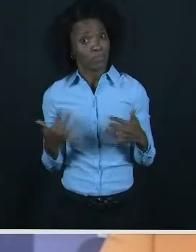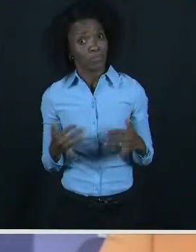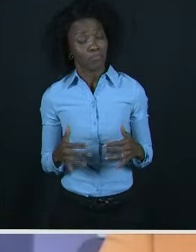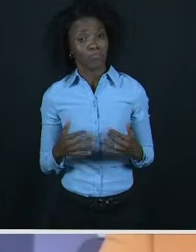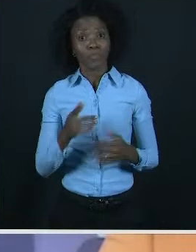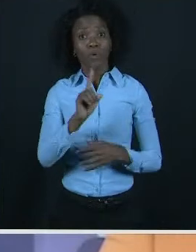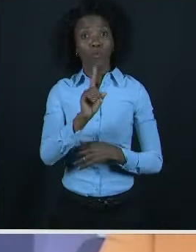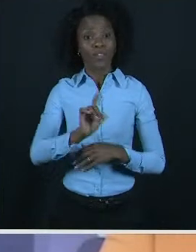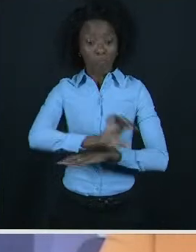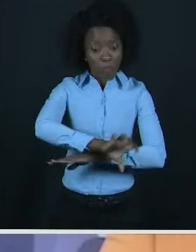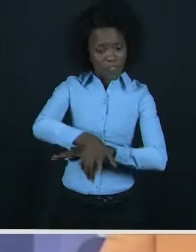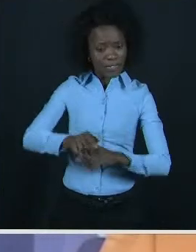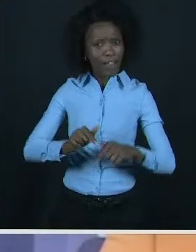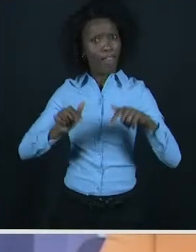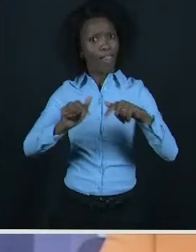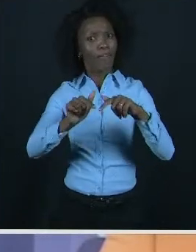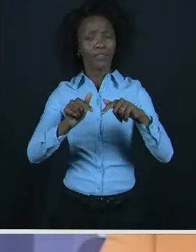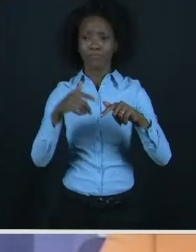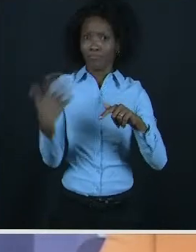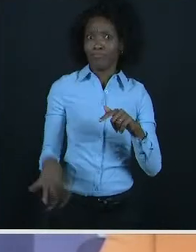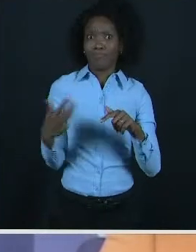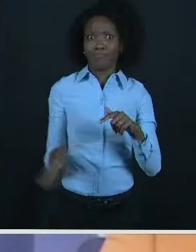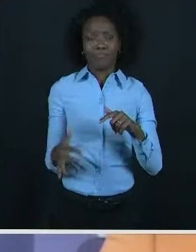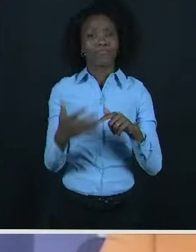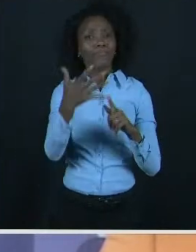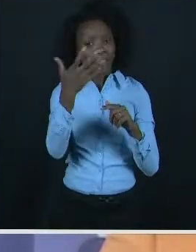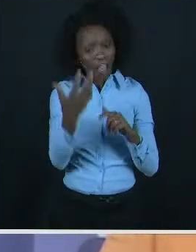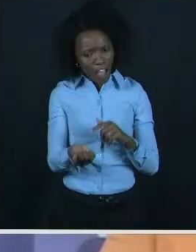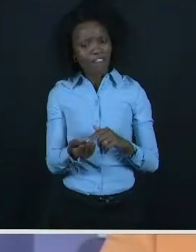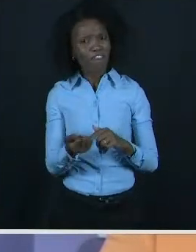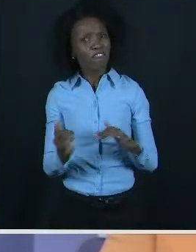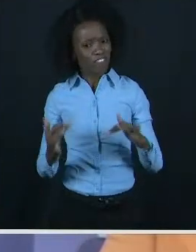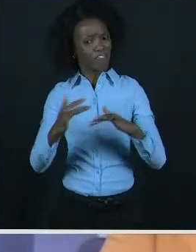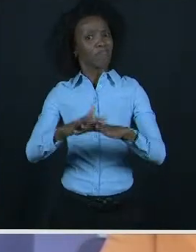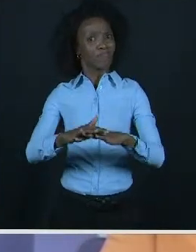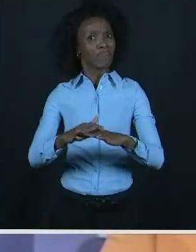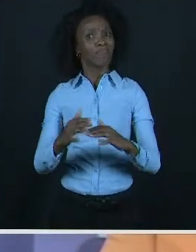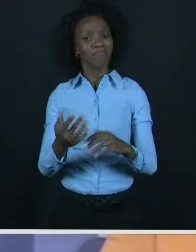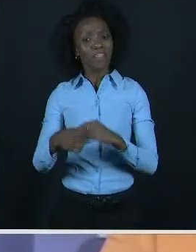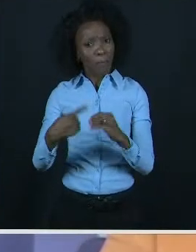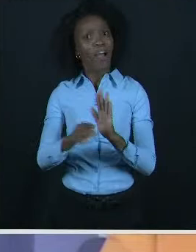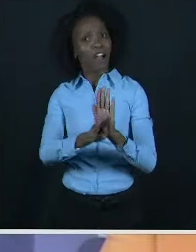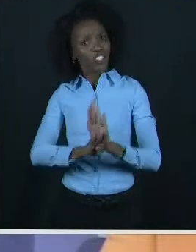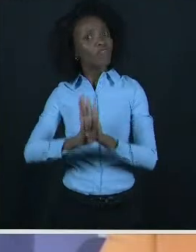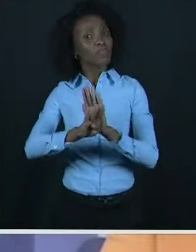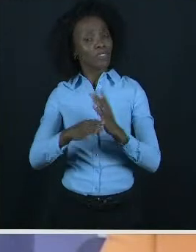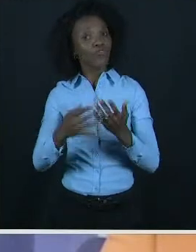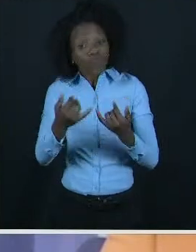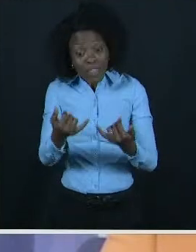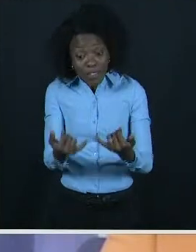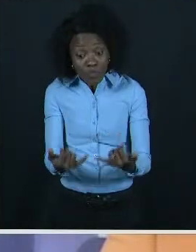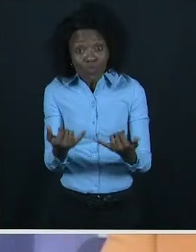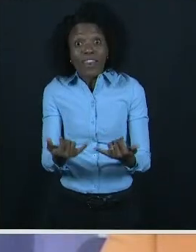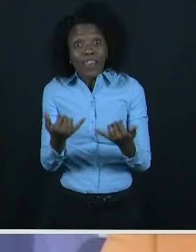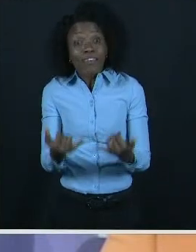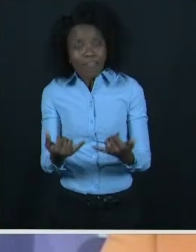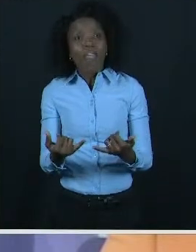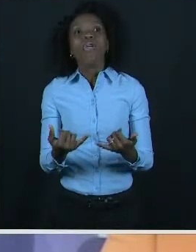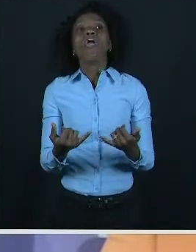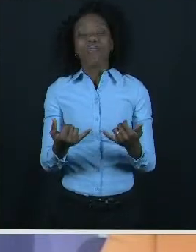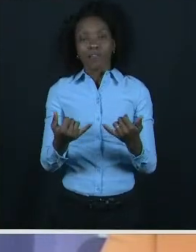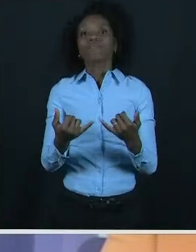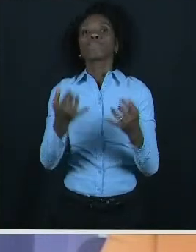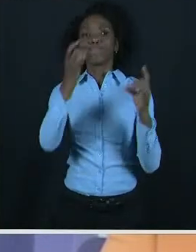at provincial level we have been holding this summit, and with today's